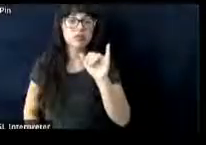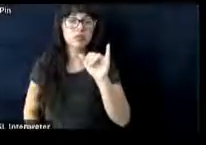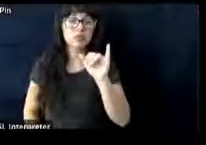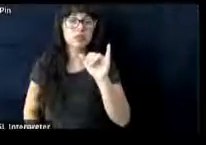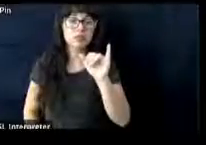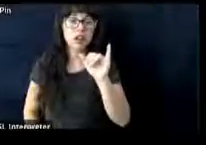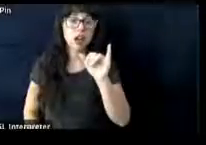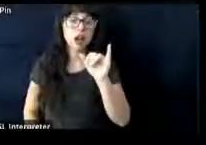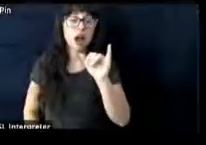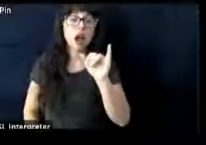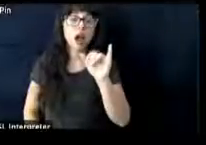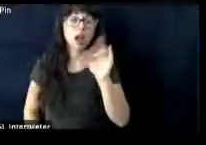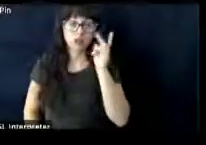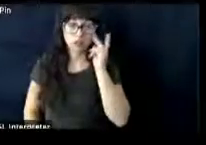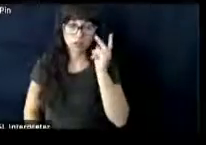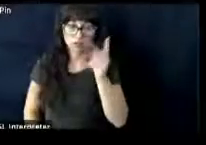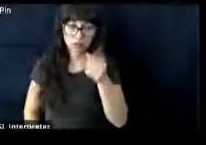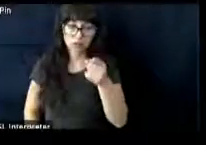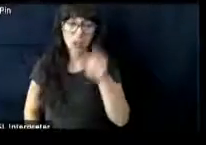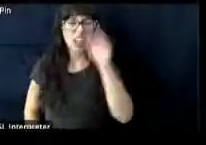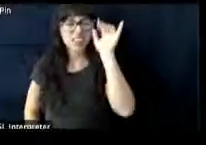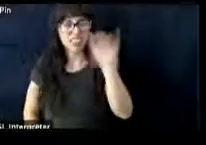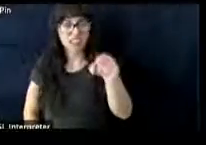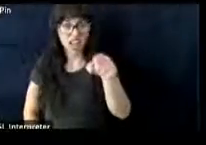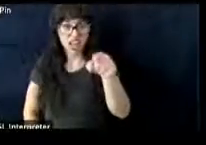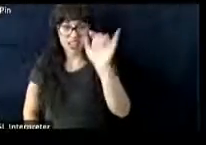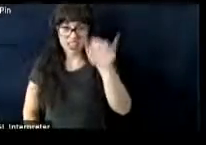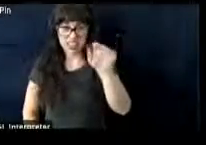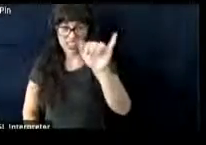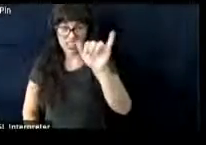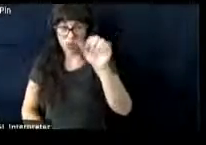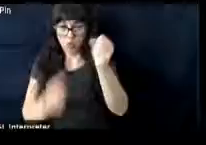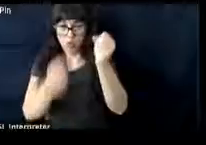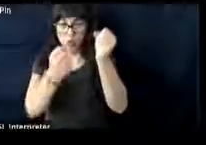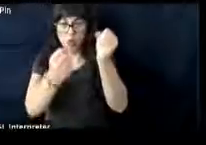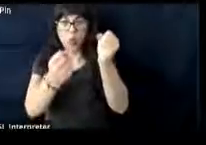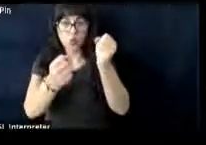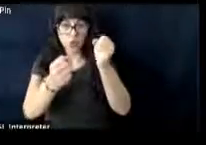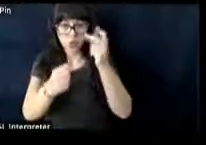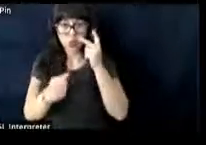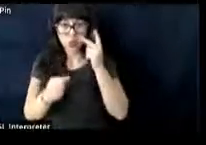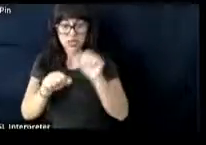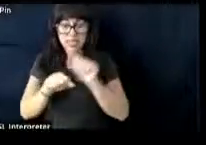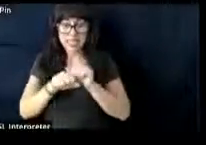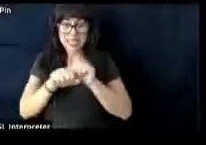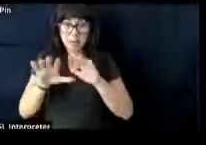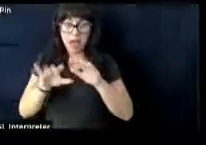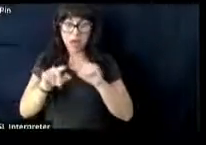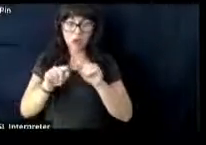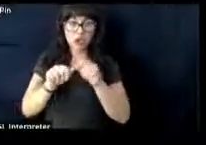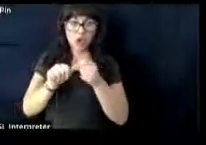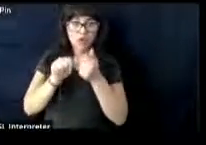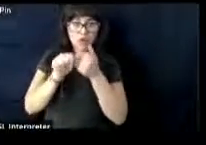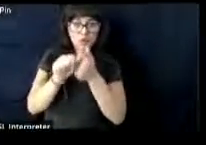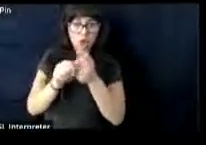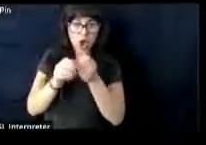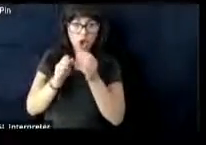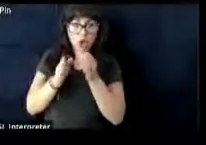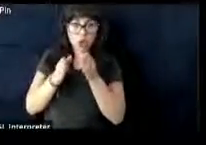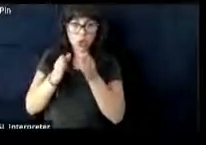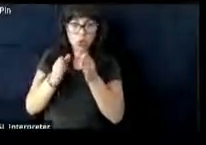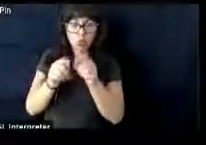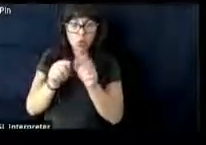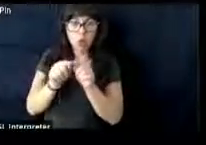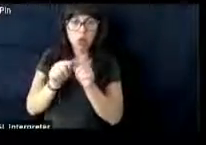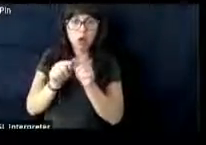And then okay, right about where you're at, those are the mountains, and you just follow the road. Right about the back